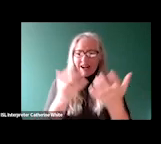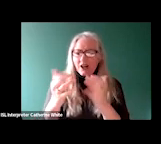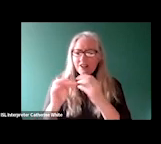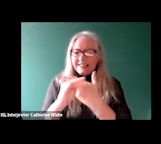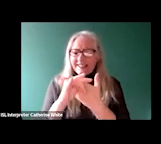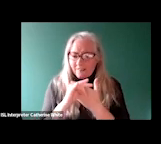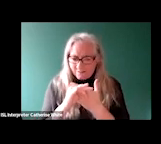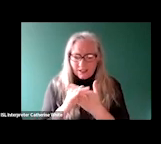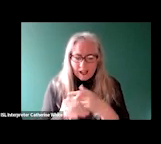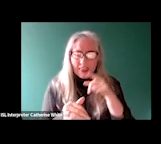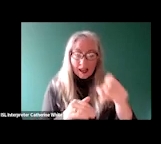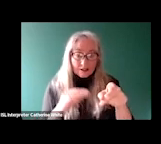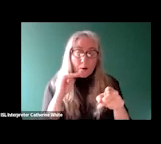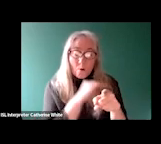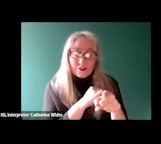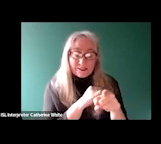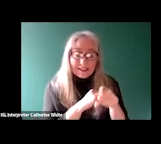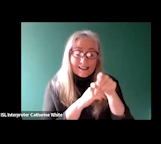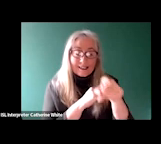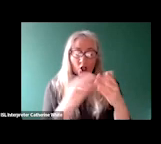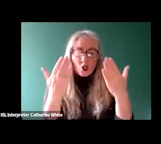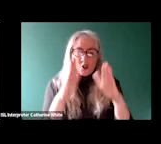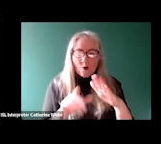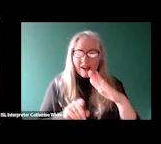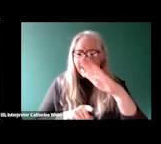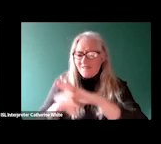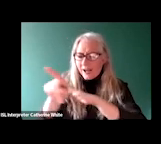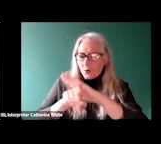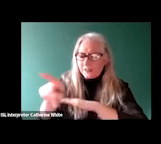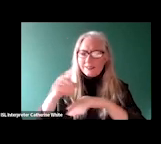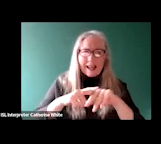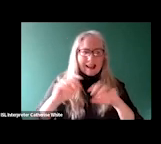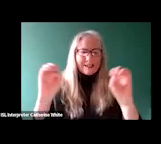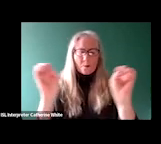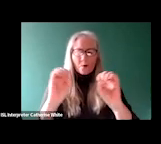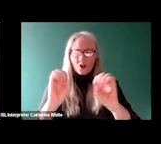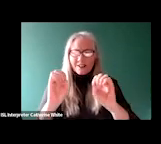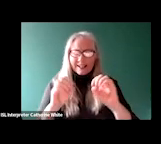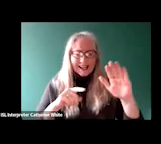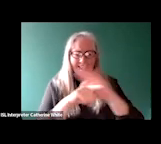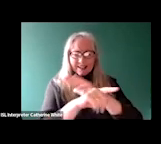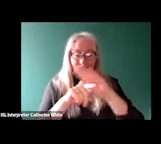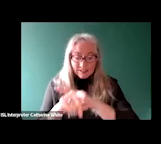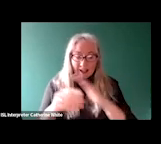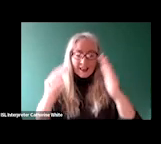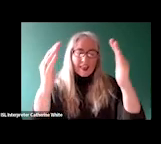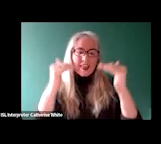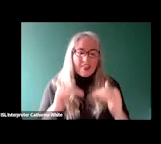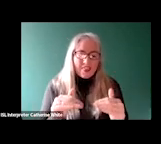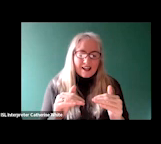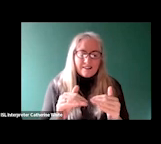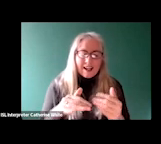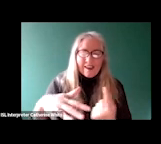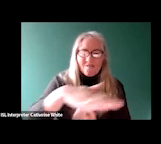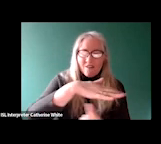a really important piece there. And that deals with evacuation and emergency exits and so on. It gets into environmental conditions in